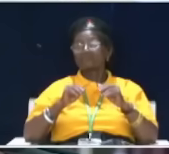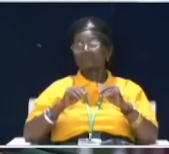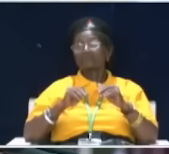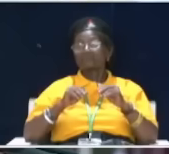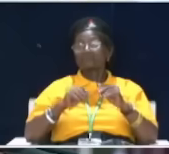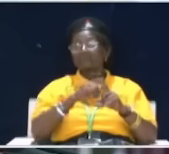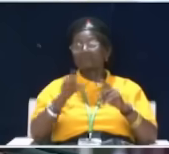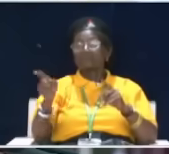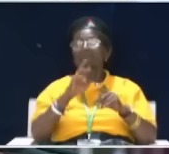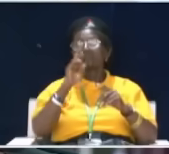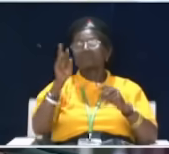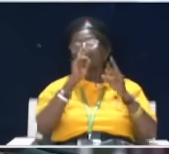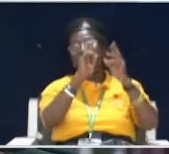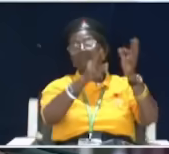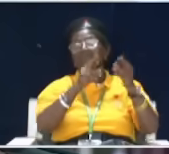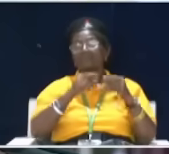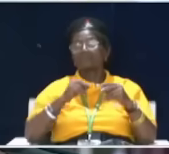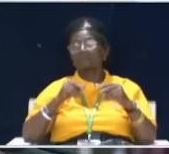you write